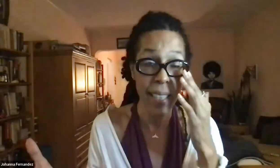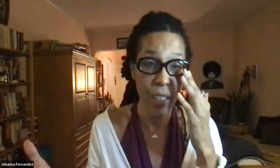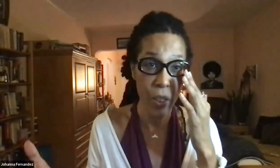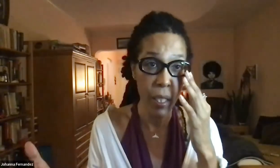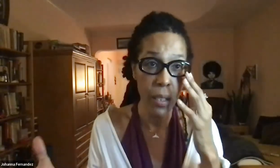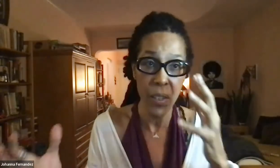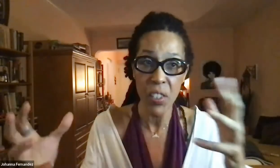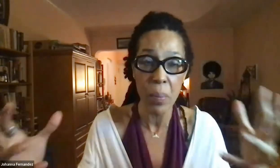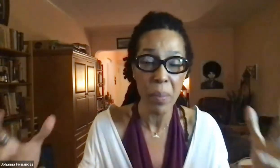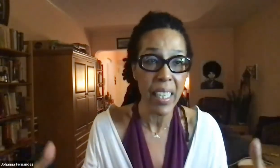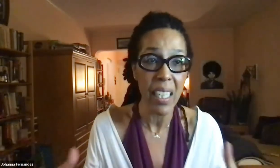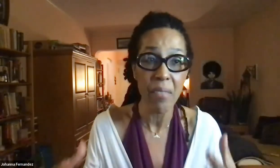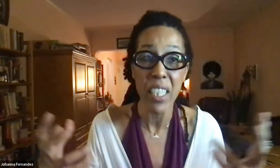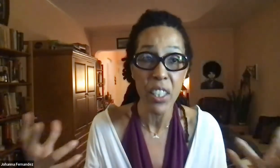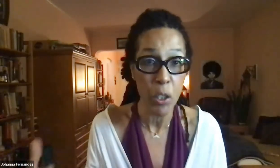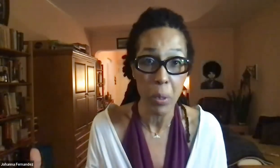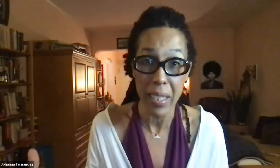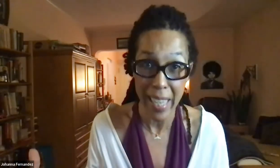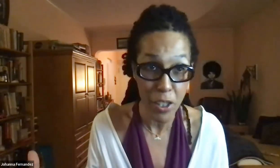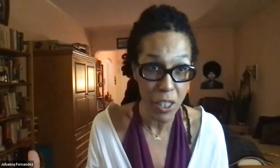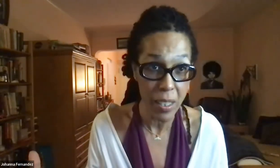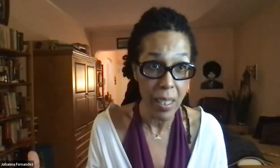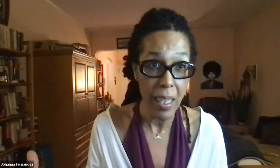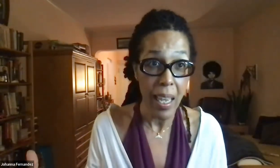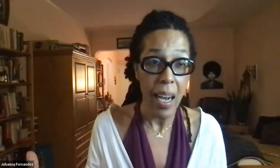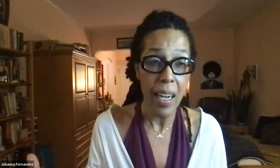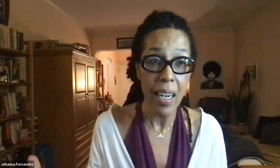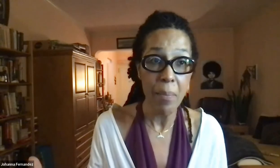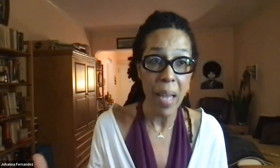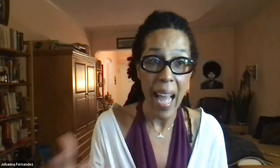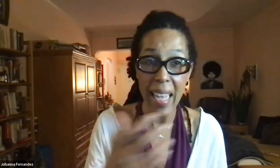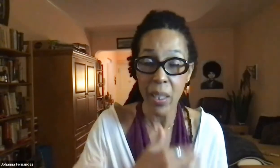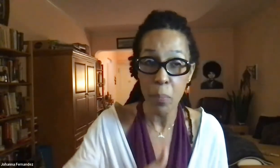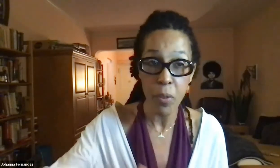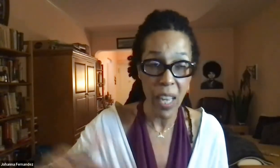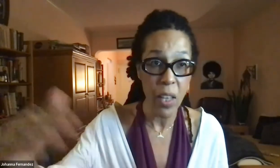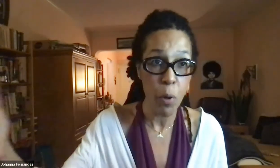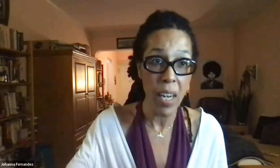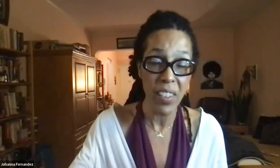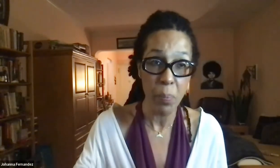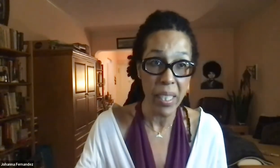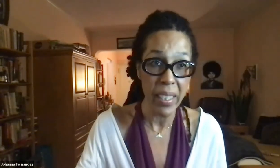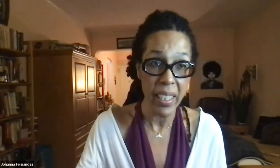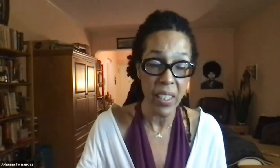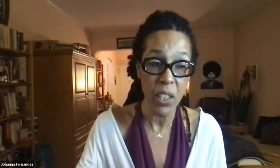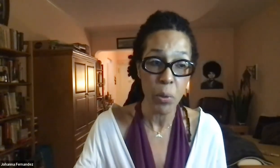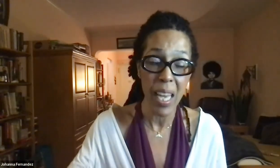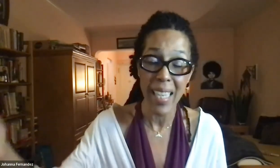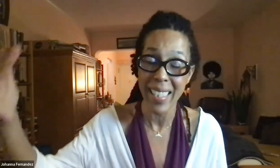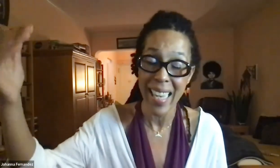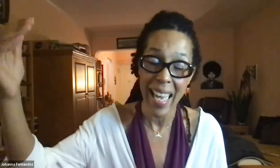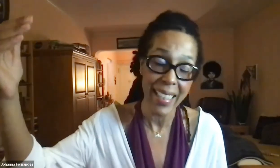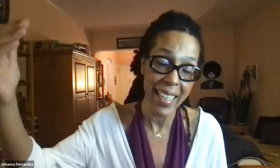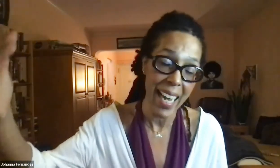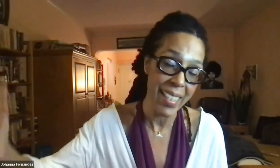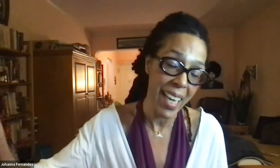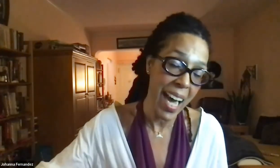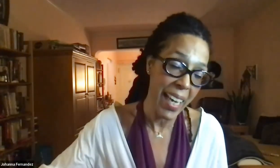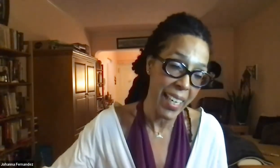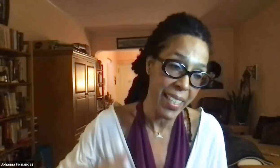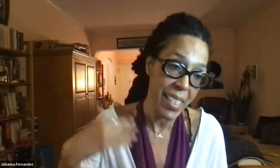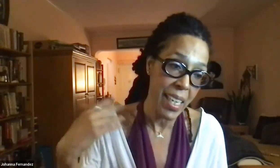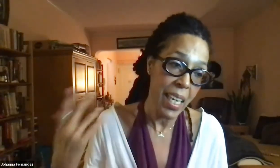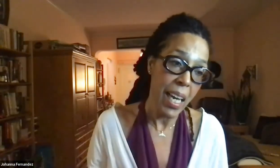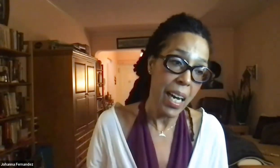wasteland, essentially. This is the beginning of deindustrialization, and the South Bronx is being deindustrialized. It has